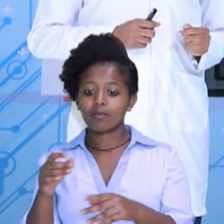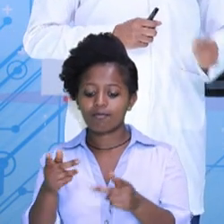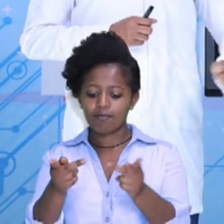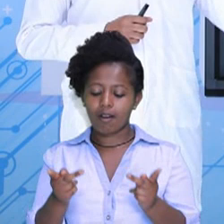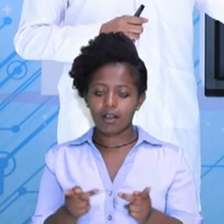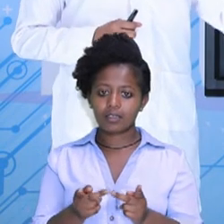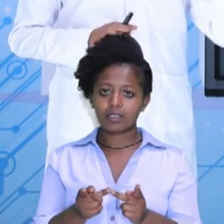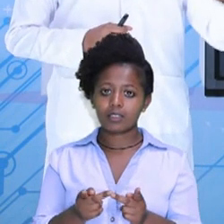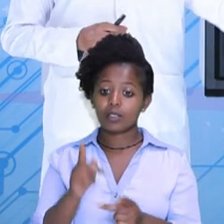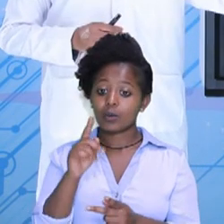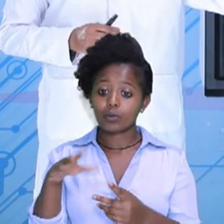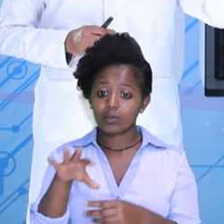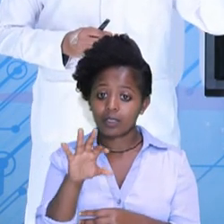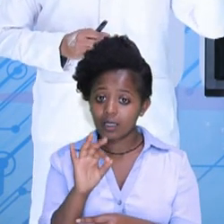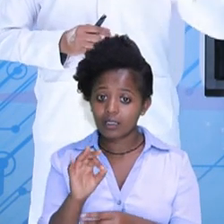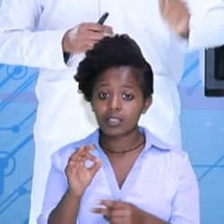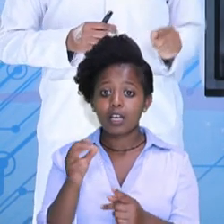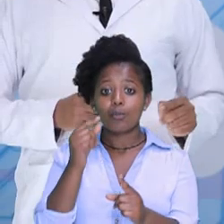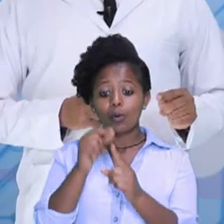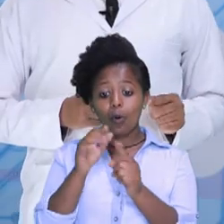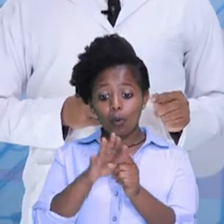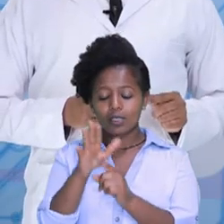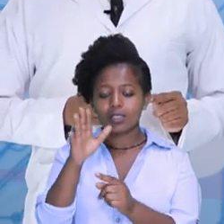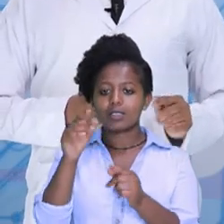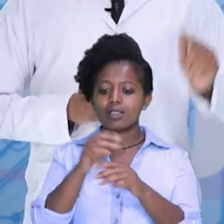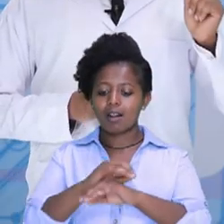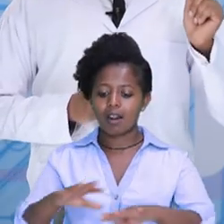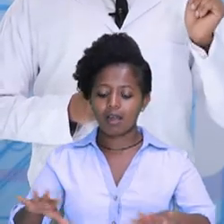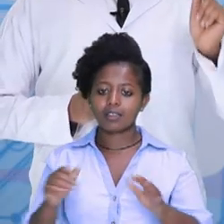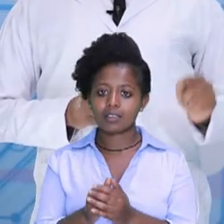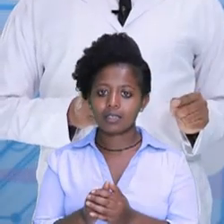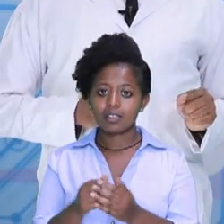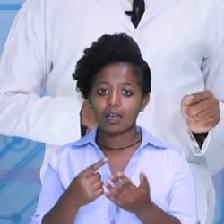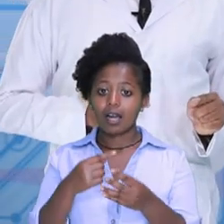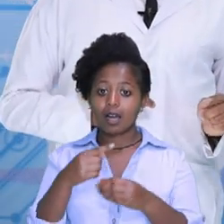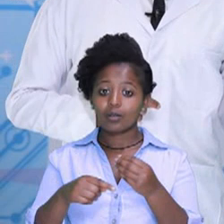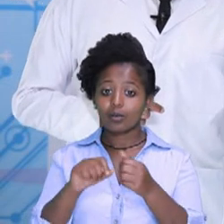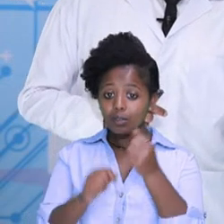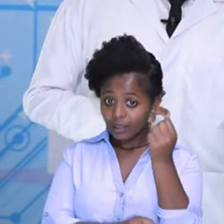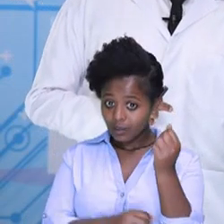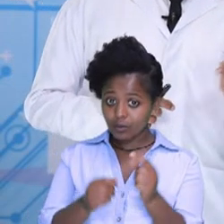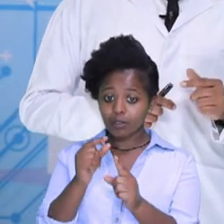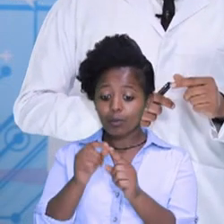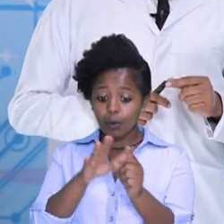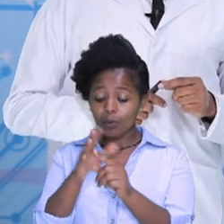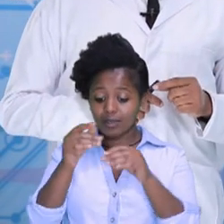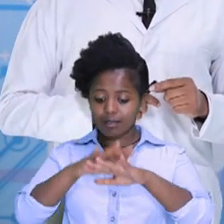land, to get the promised land. According to the Jew, the promised